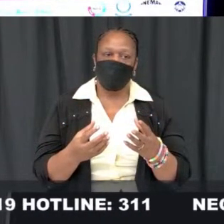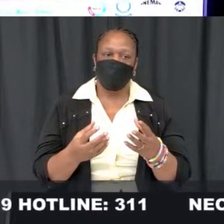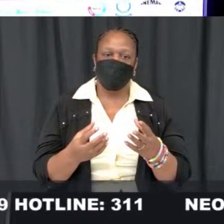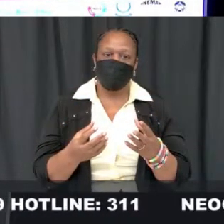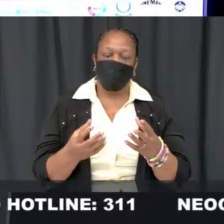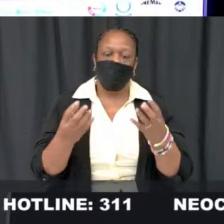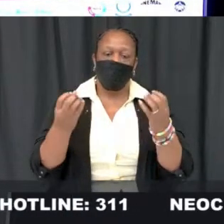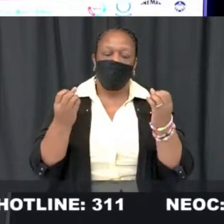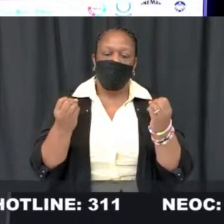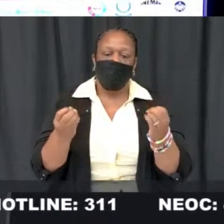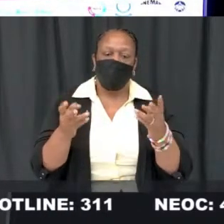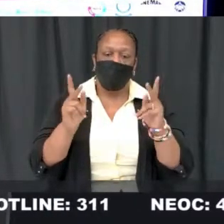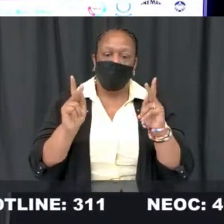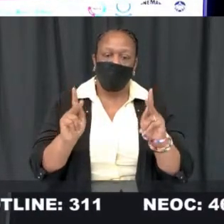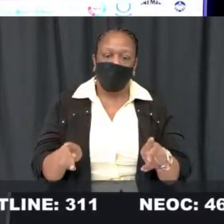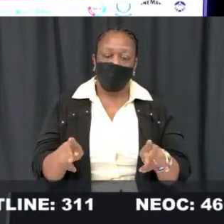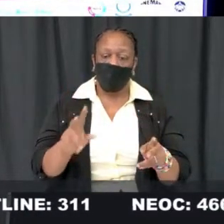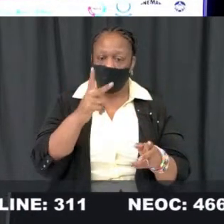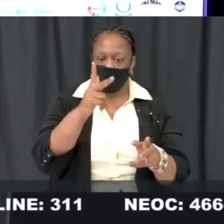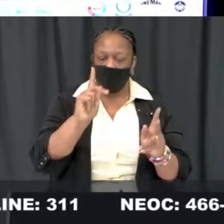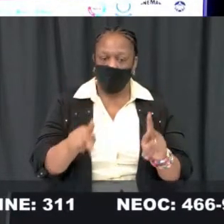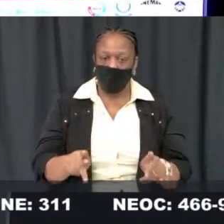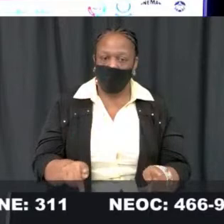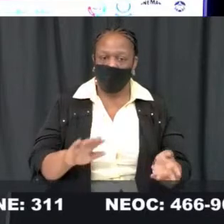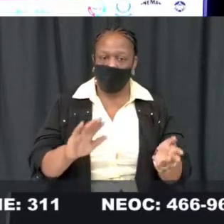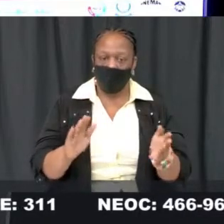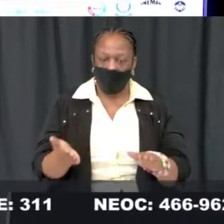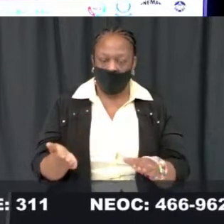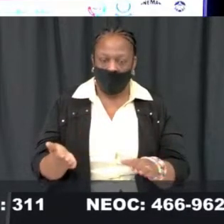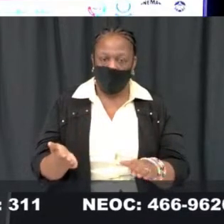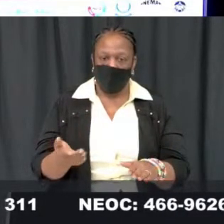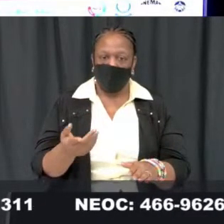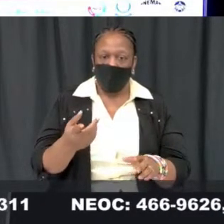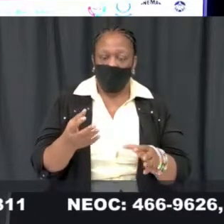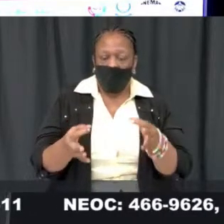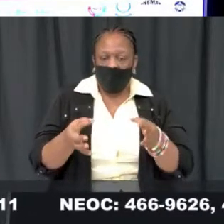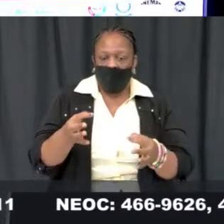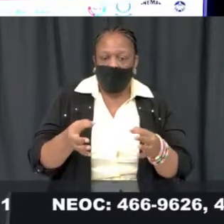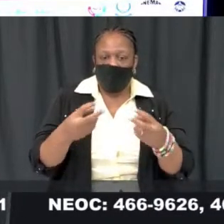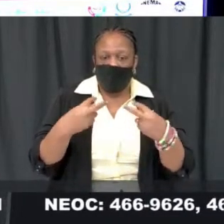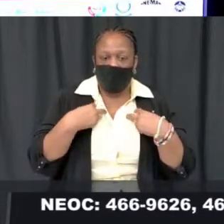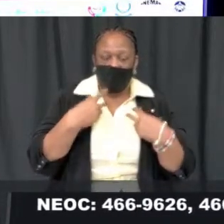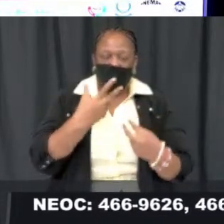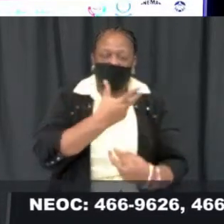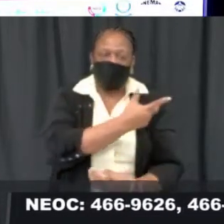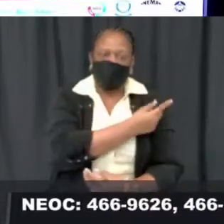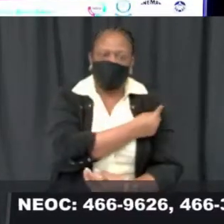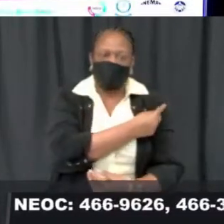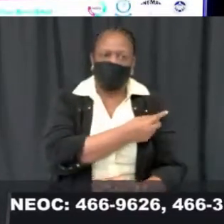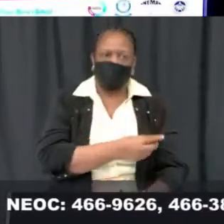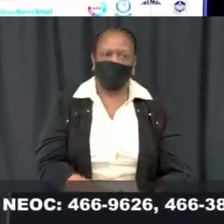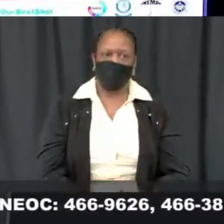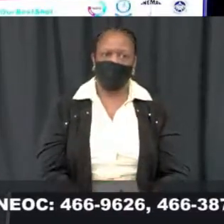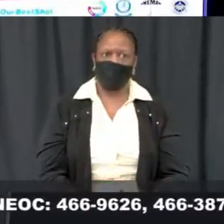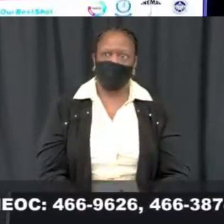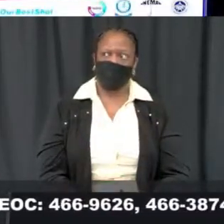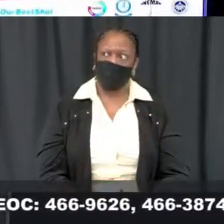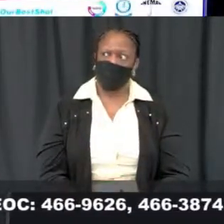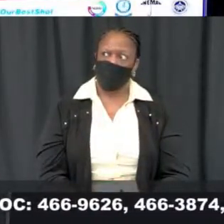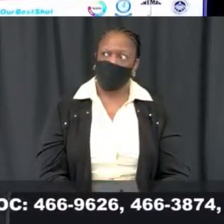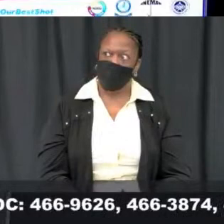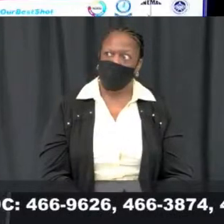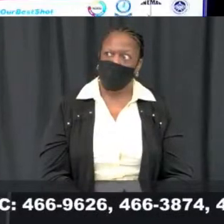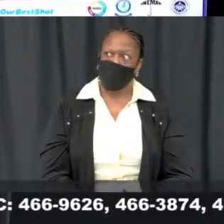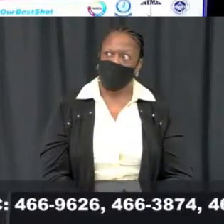again. An ambulance was seen at HMP today. Can you explain why?